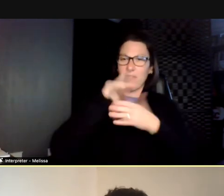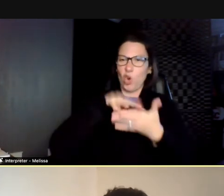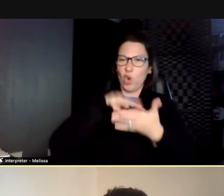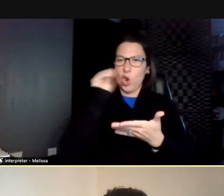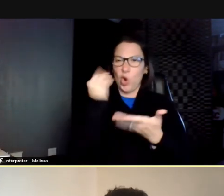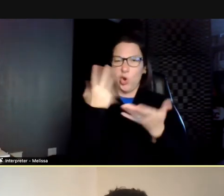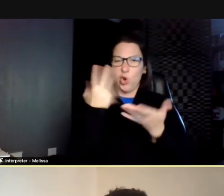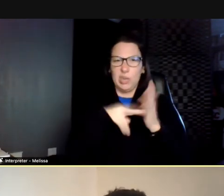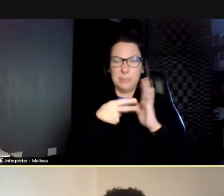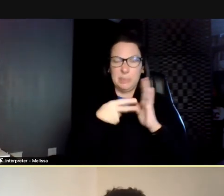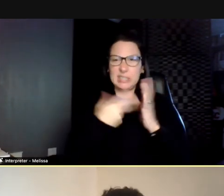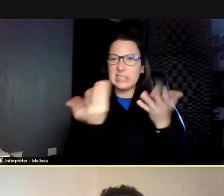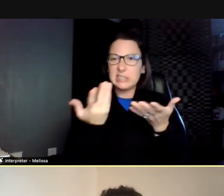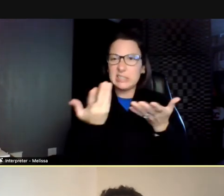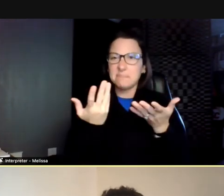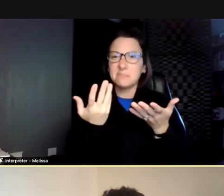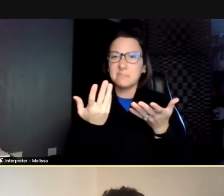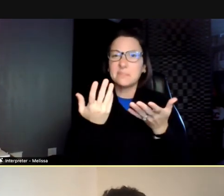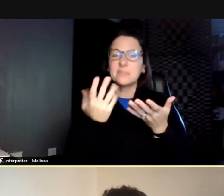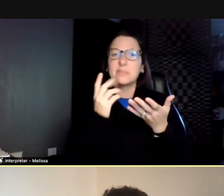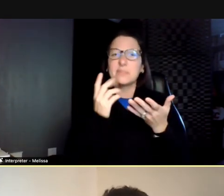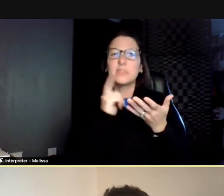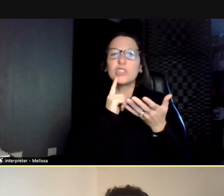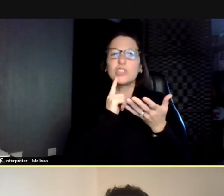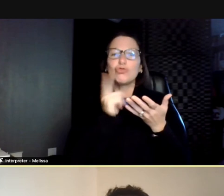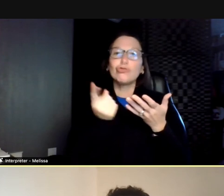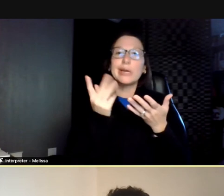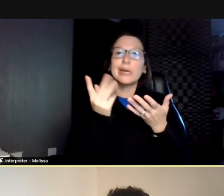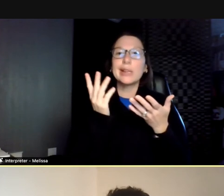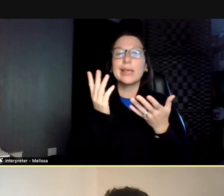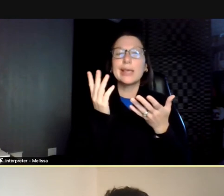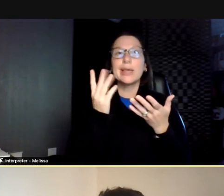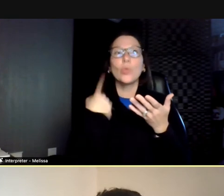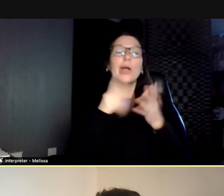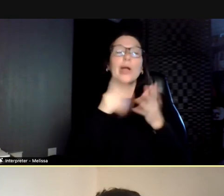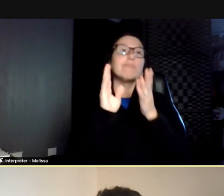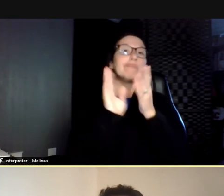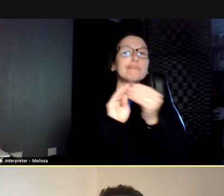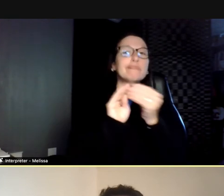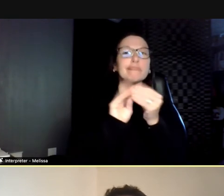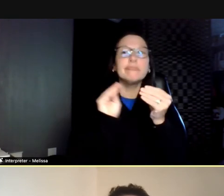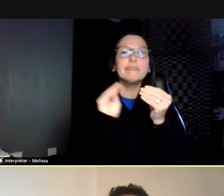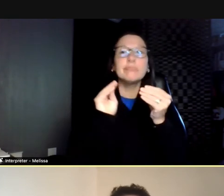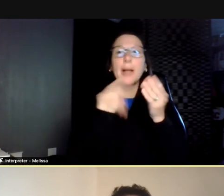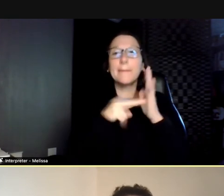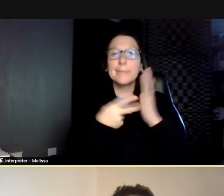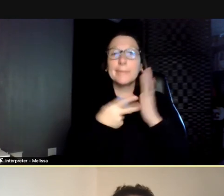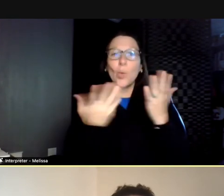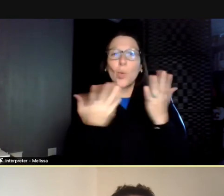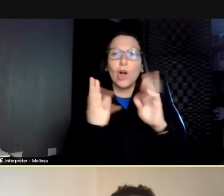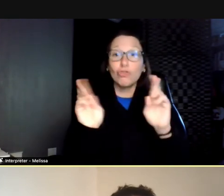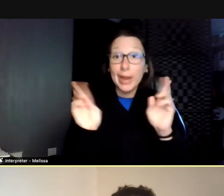that gets sort of thrown around loosely as if it's a vague term that sort of generally means readiness